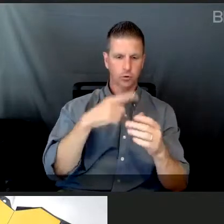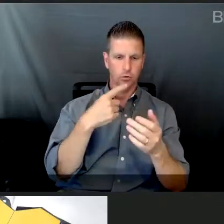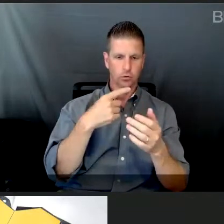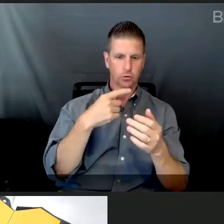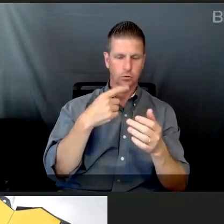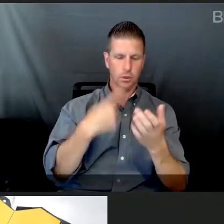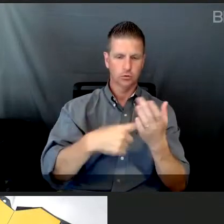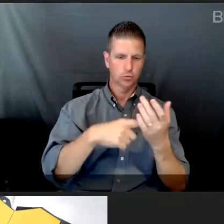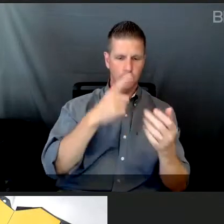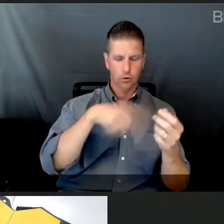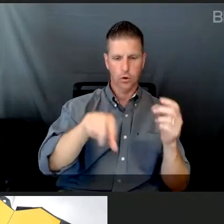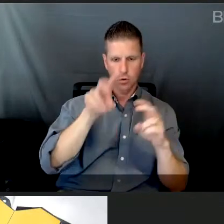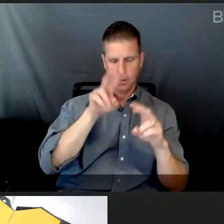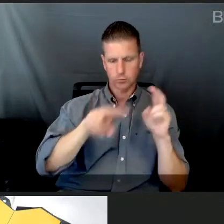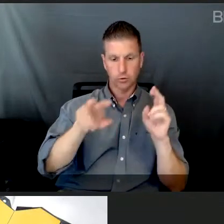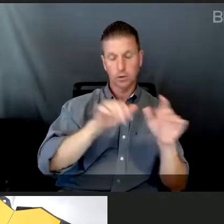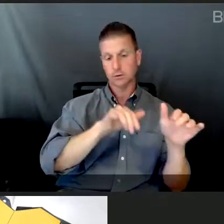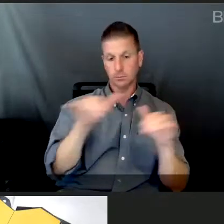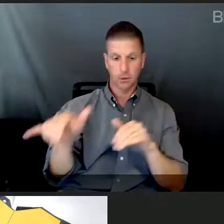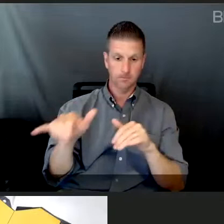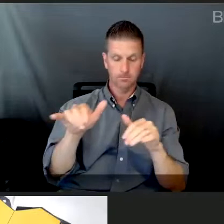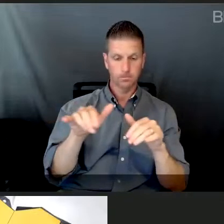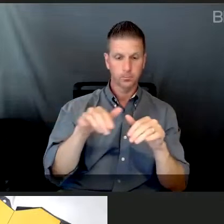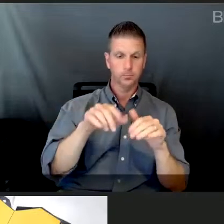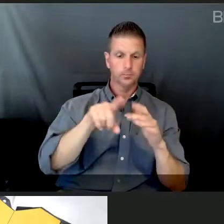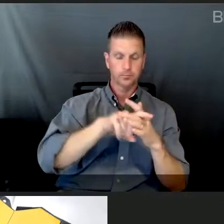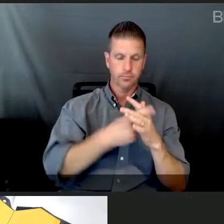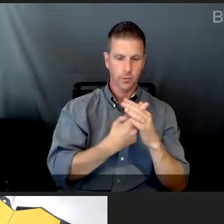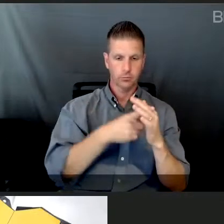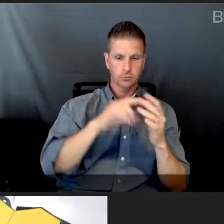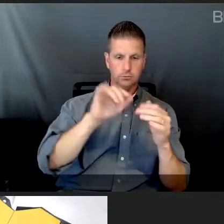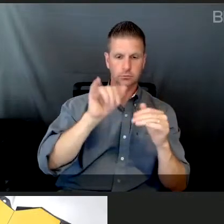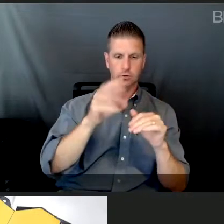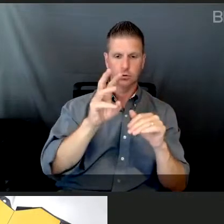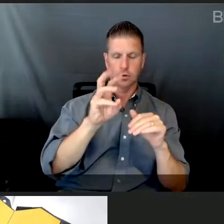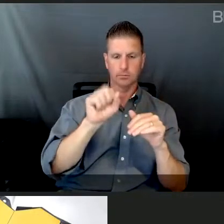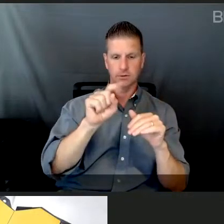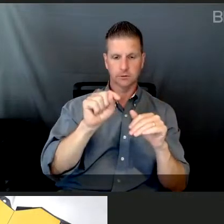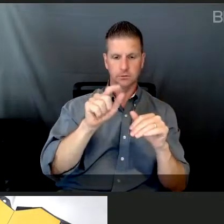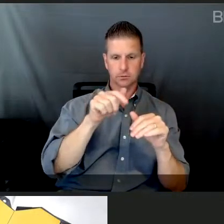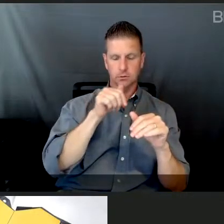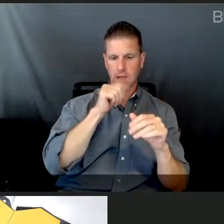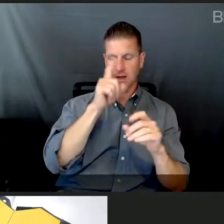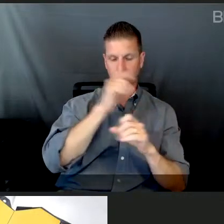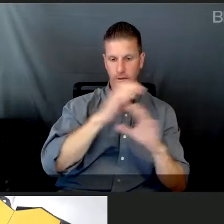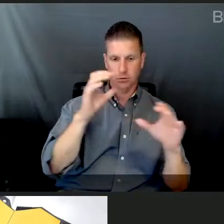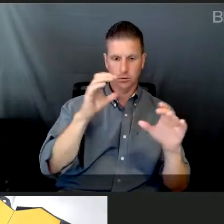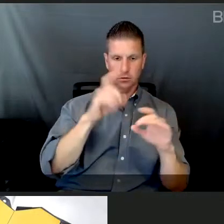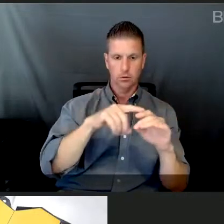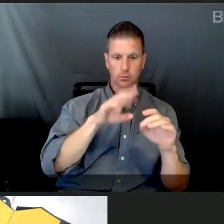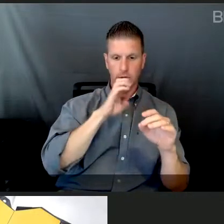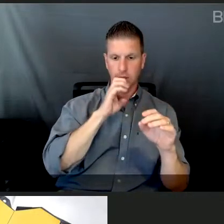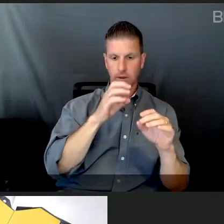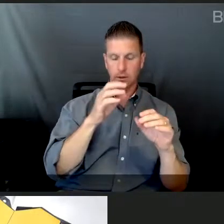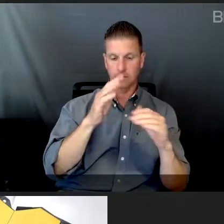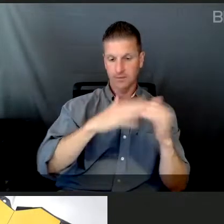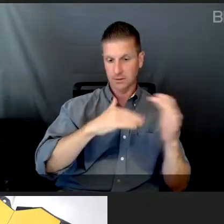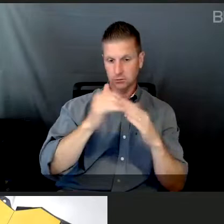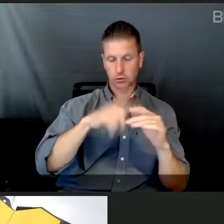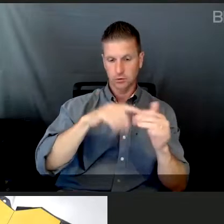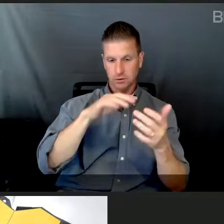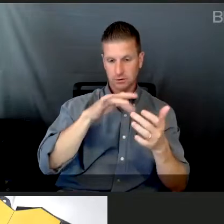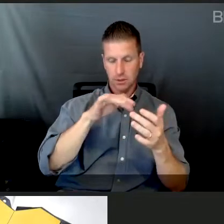observations. Similarly, originally JWST was not envisioned to be a facility to study the solar